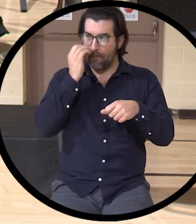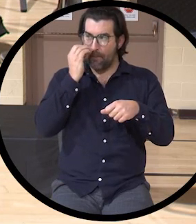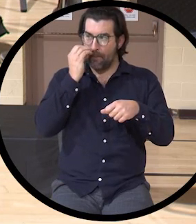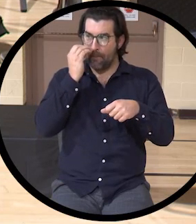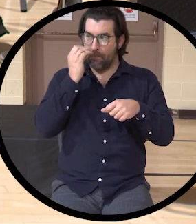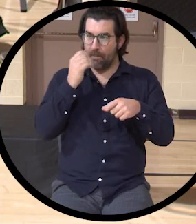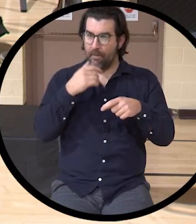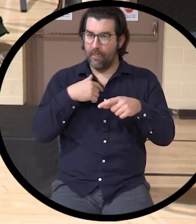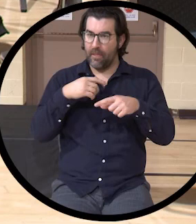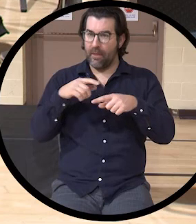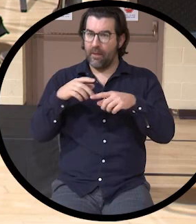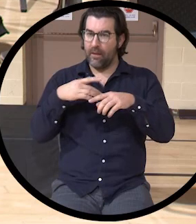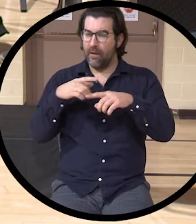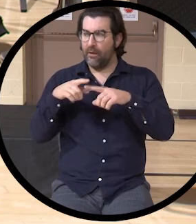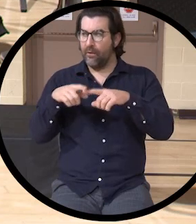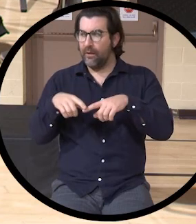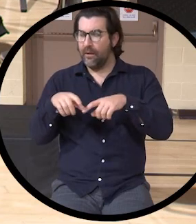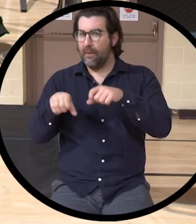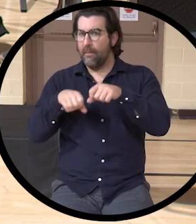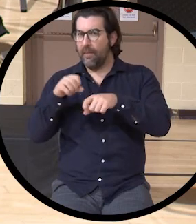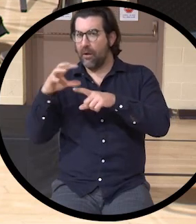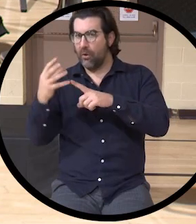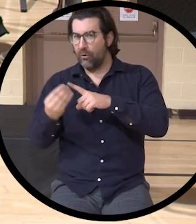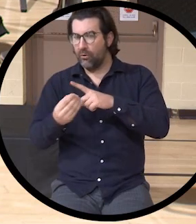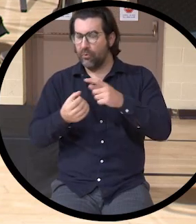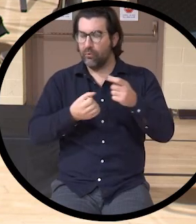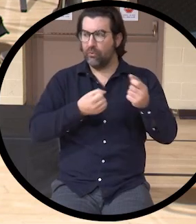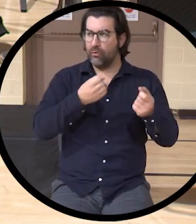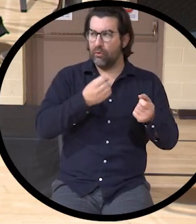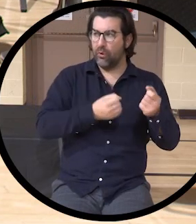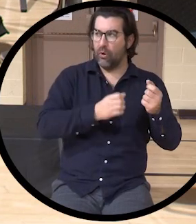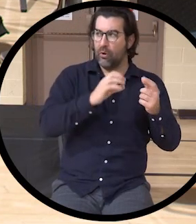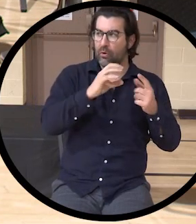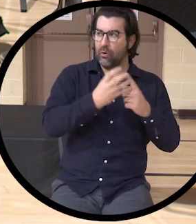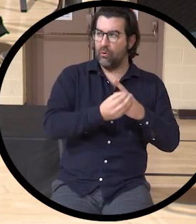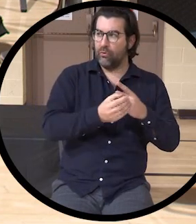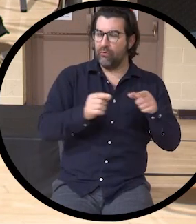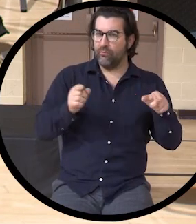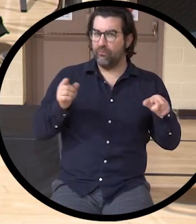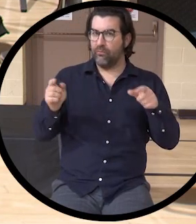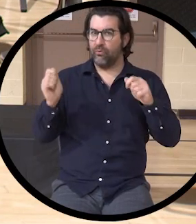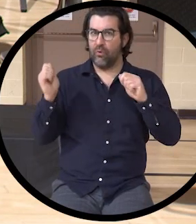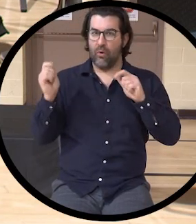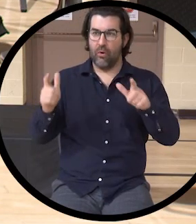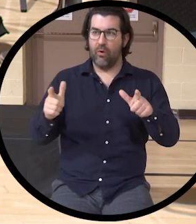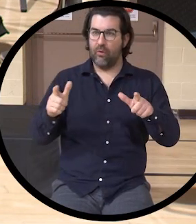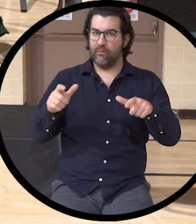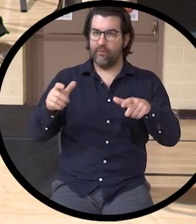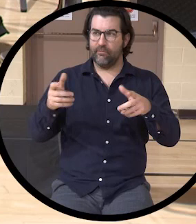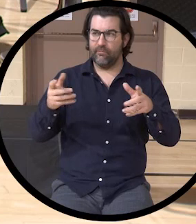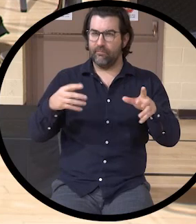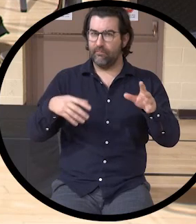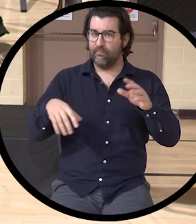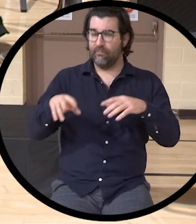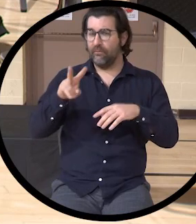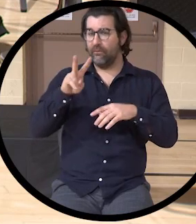to this, we have a bike culture and a car culture when we're all vehicles.